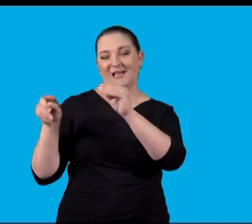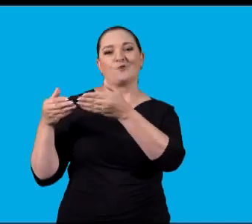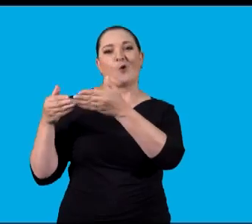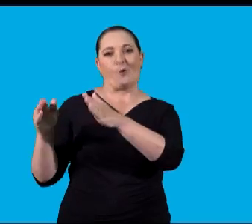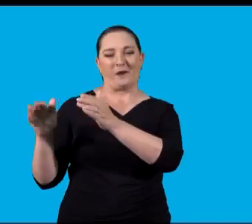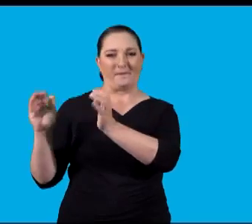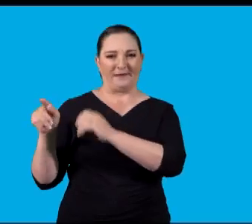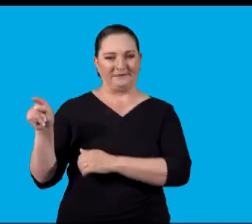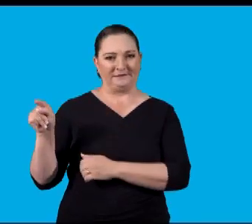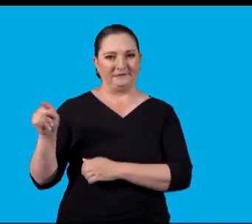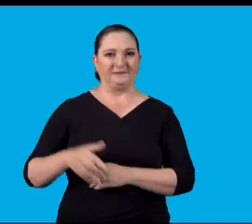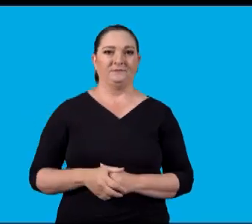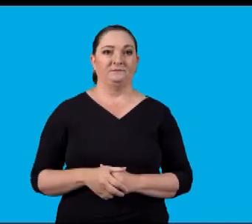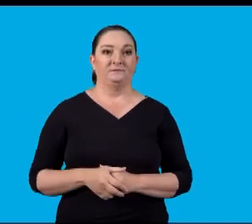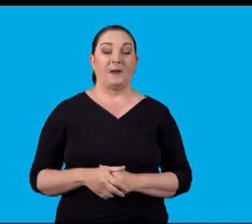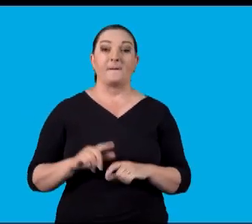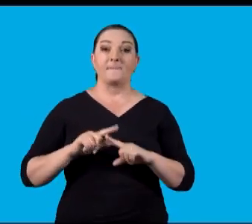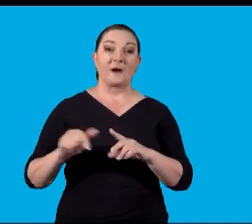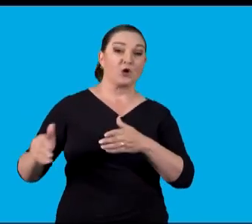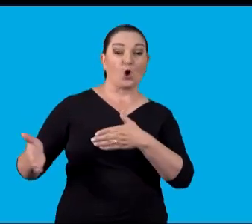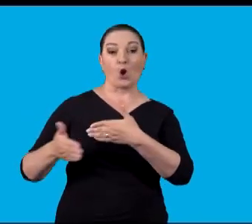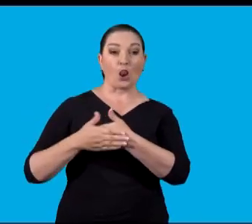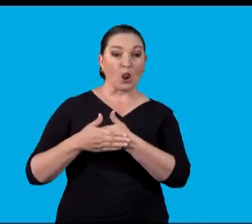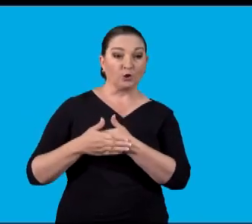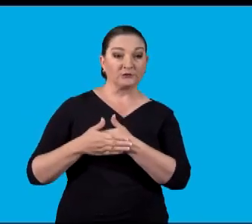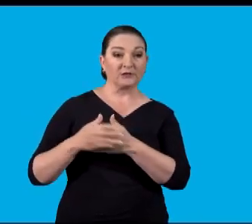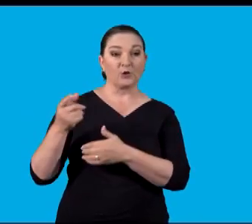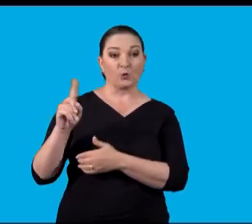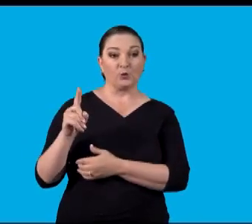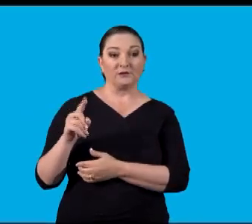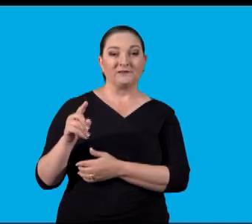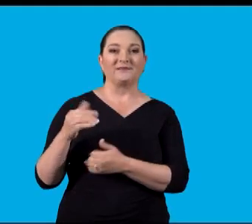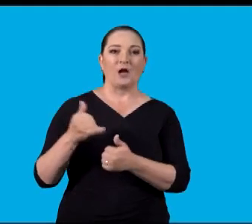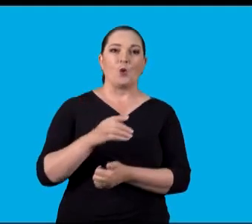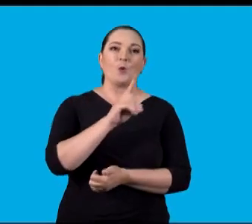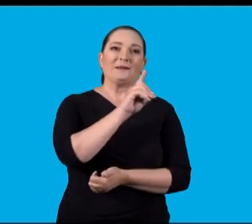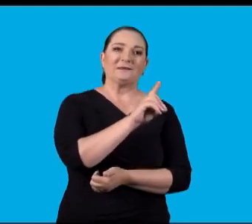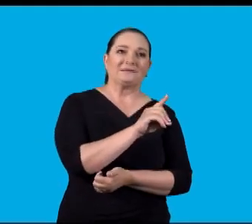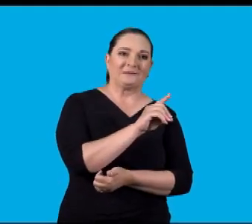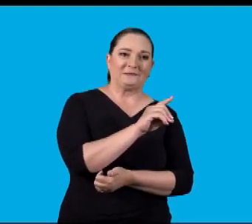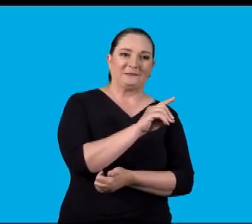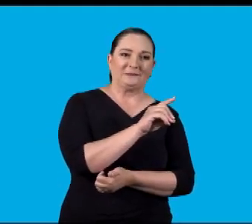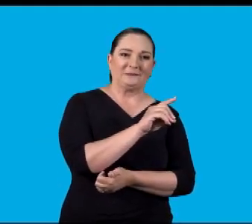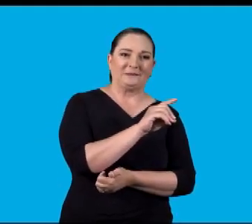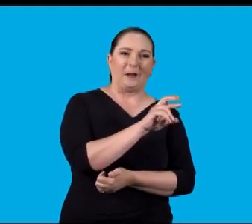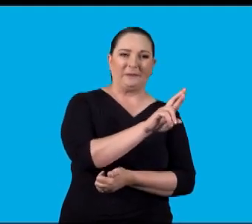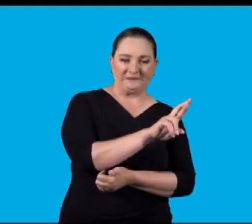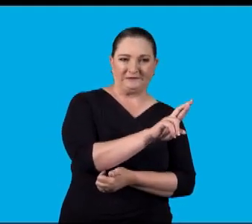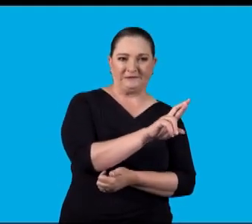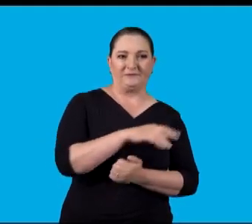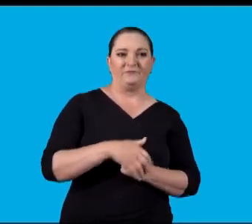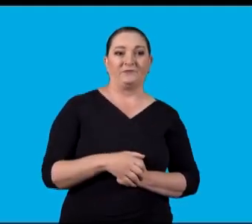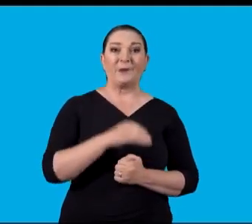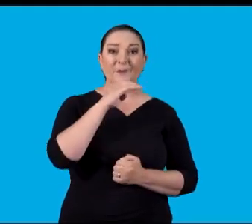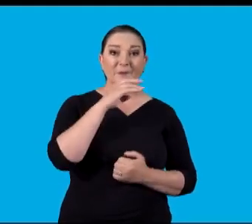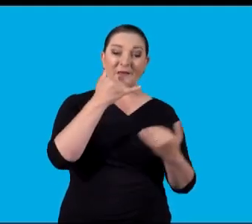23,800. That is the opening balance. And the closing balance in 2021, it is now debit. That means it is